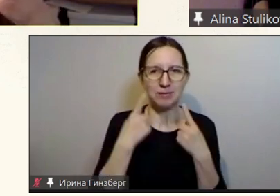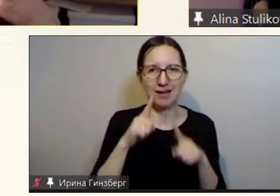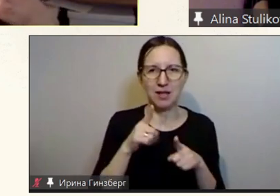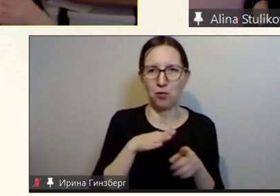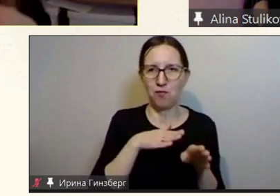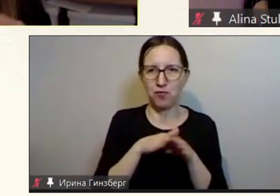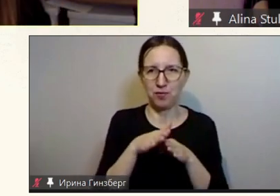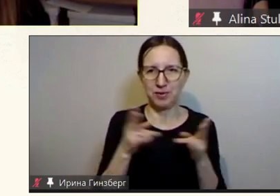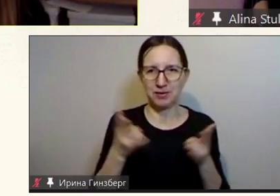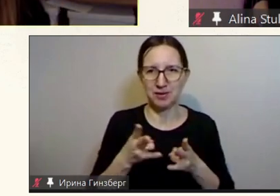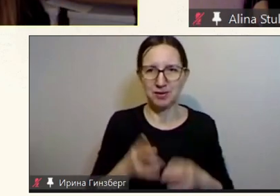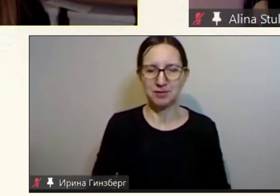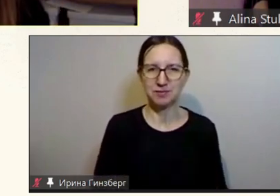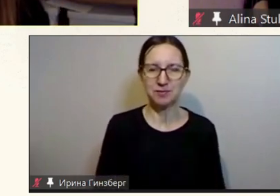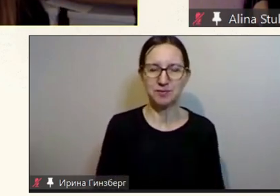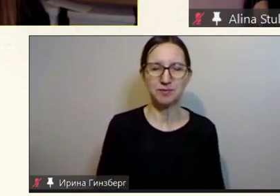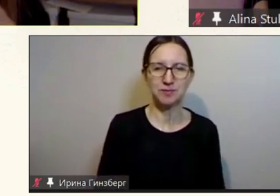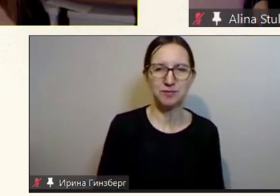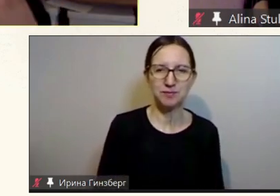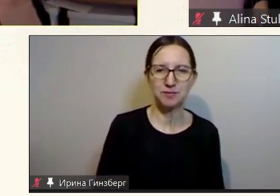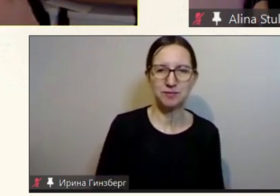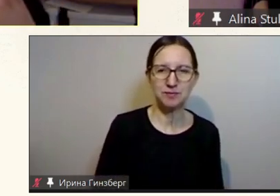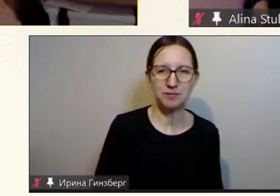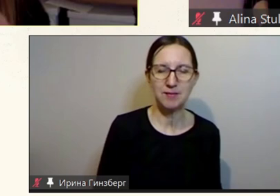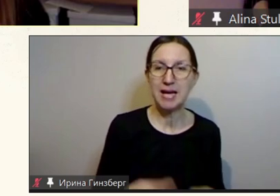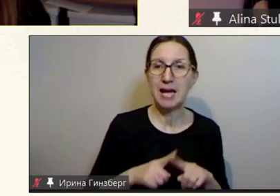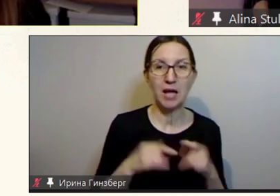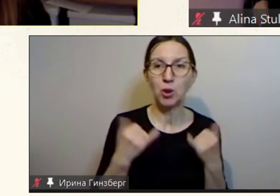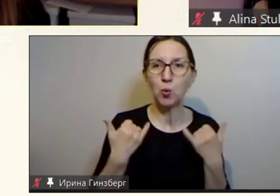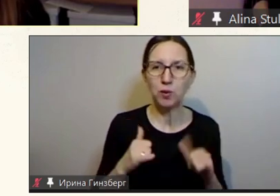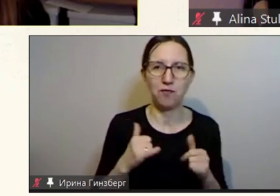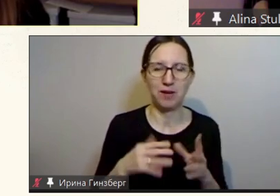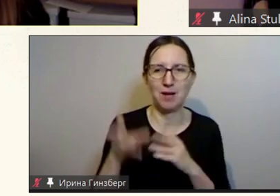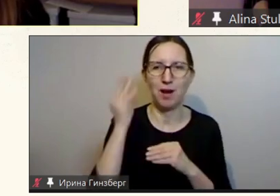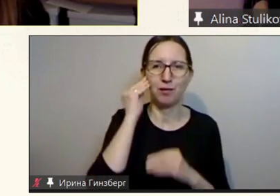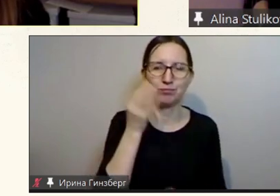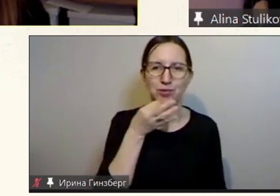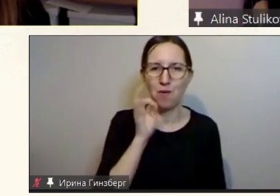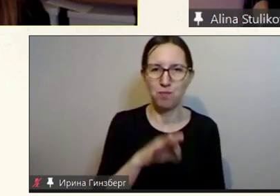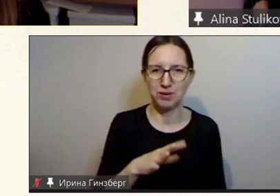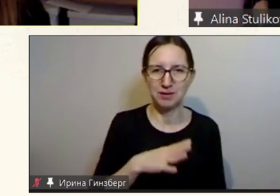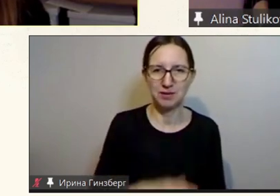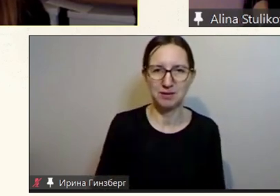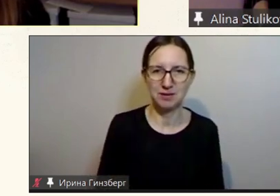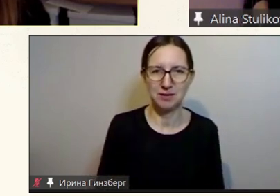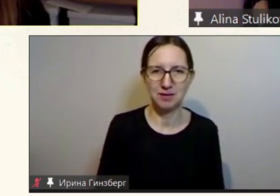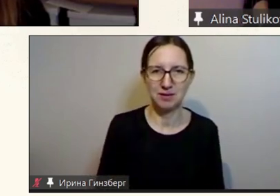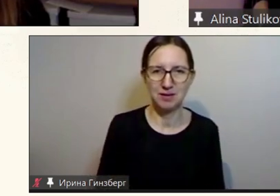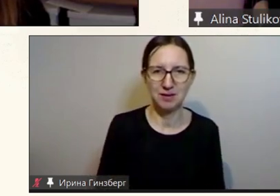is extraordinary. It's a really amazing experience to go through a production.